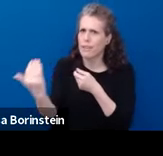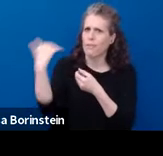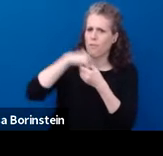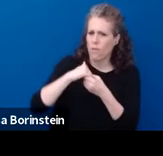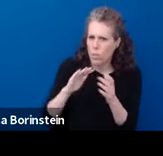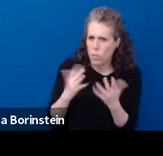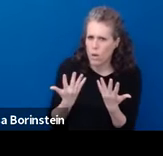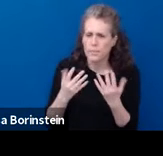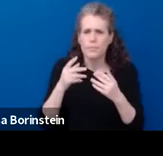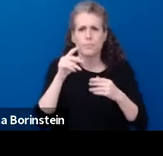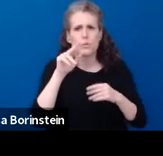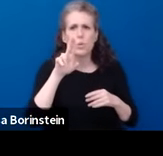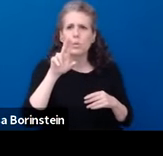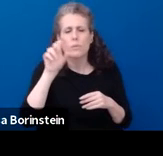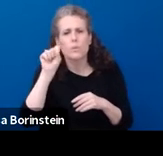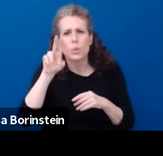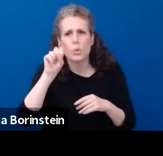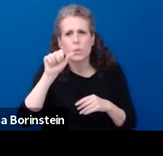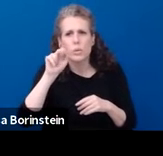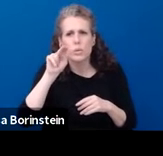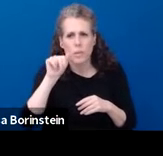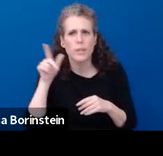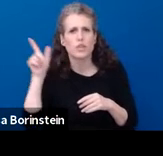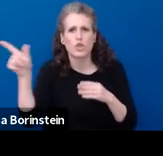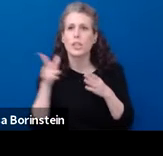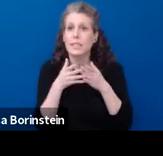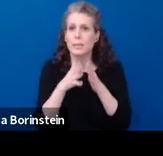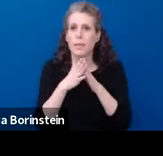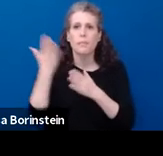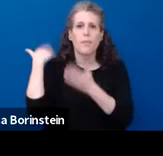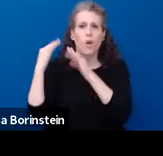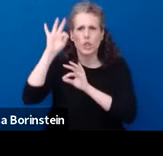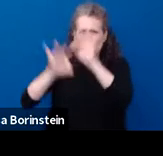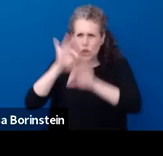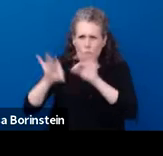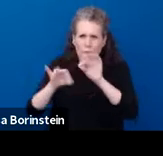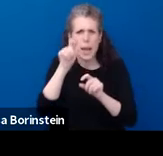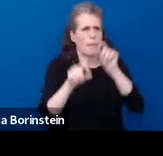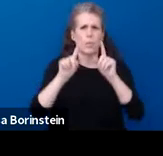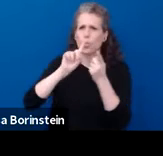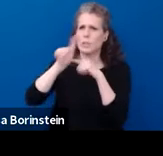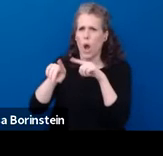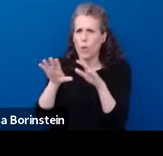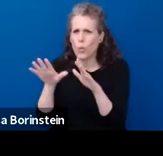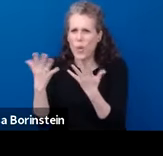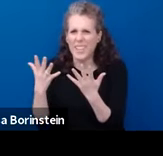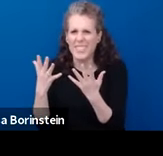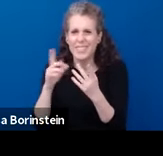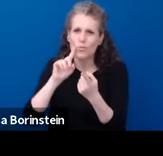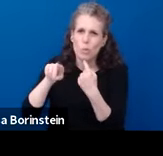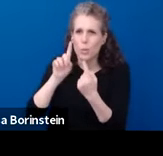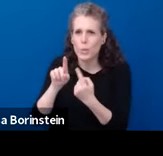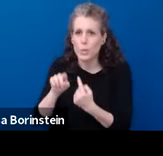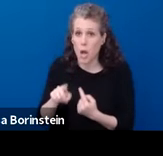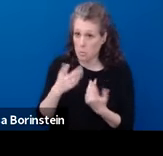what people have answered in the survey, and we are wondering if you have